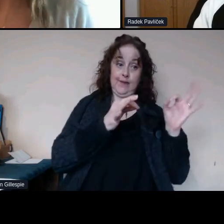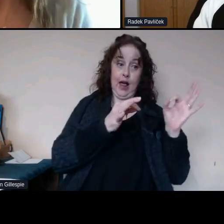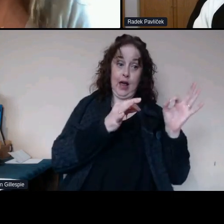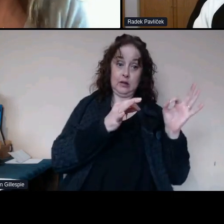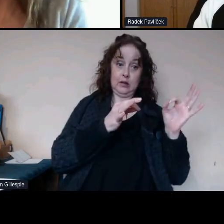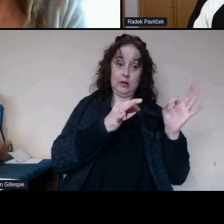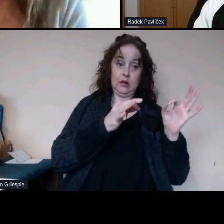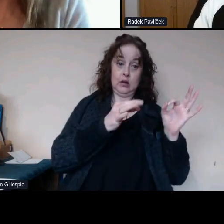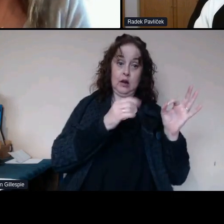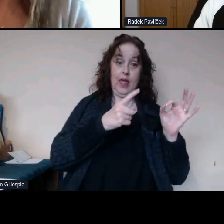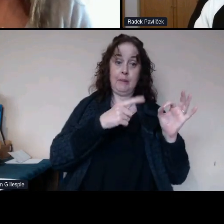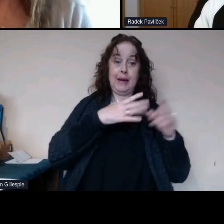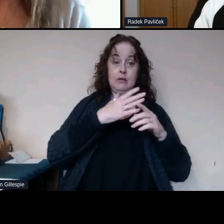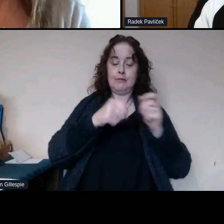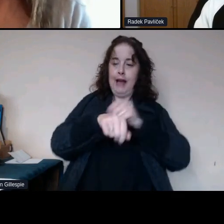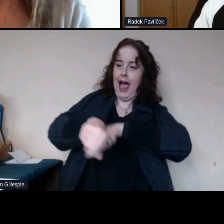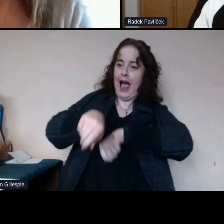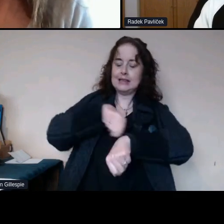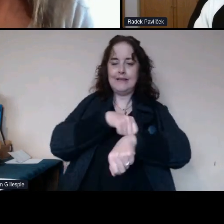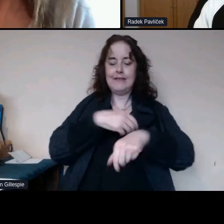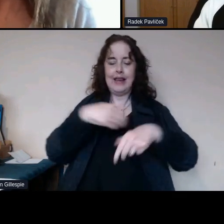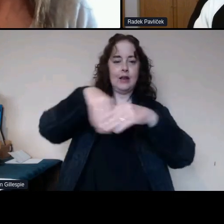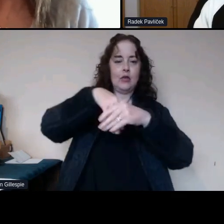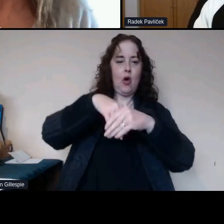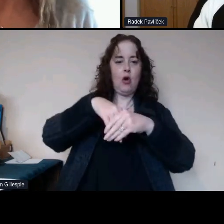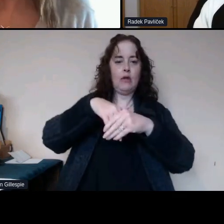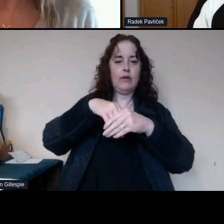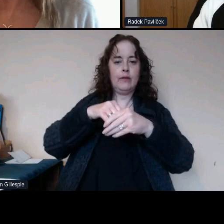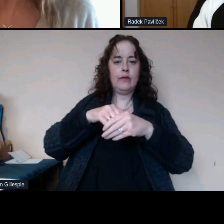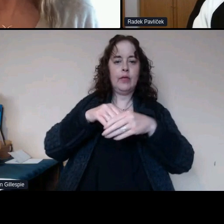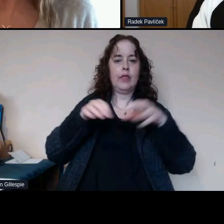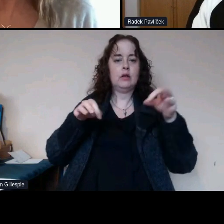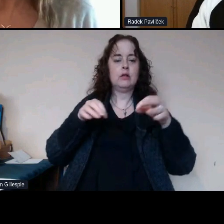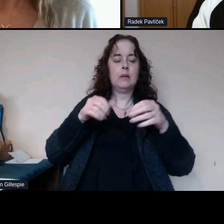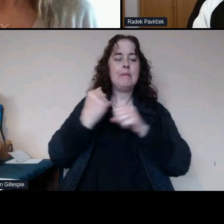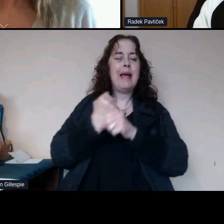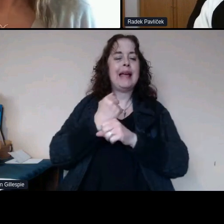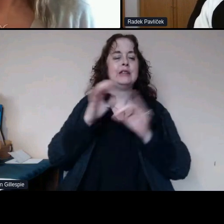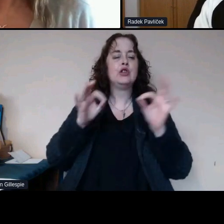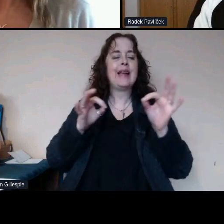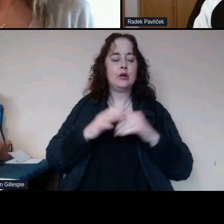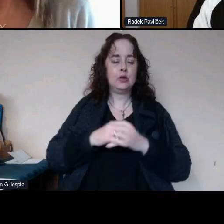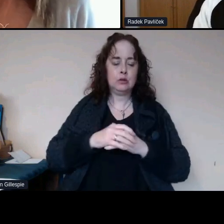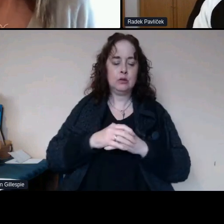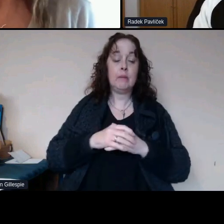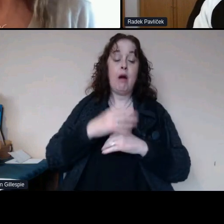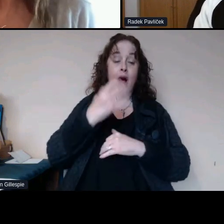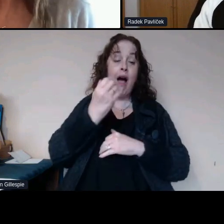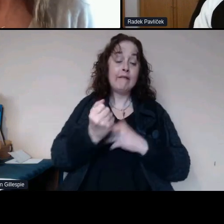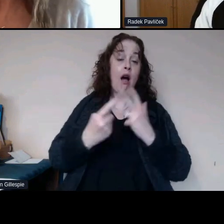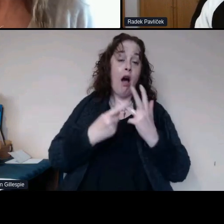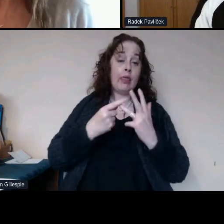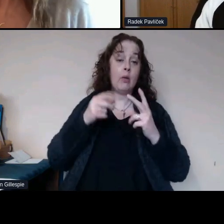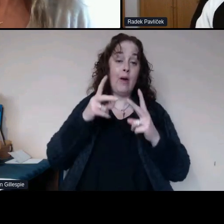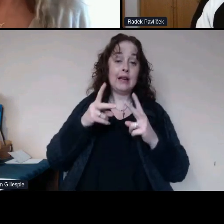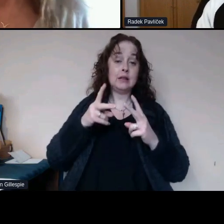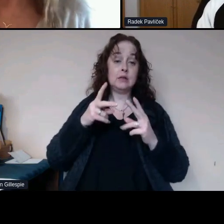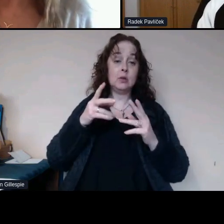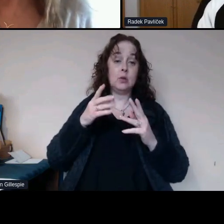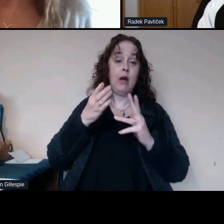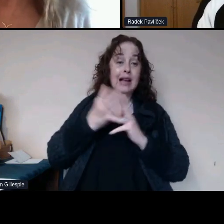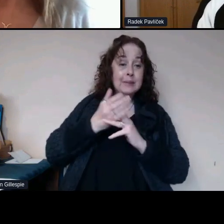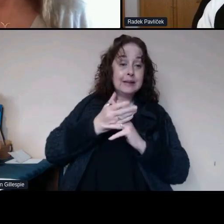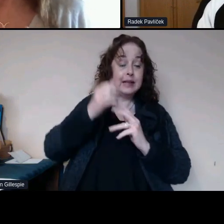active in creating the certifications. But there are of course many other ways of gaining accessibility knowledge to prepare